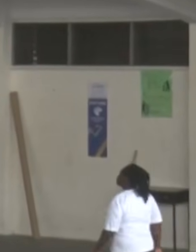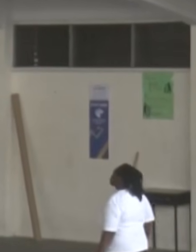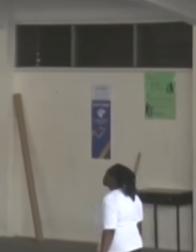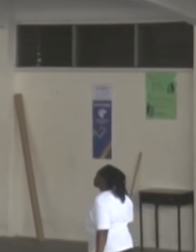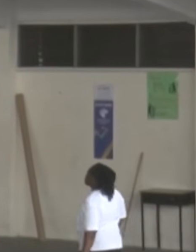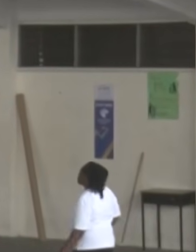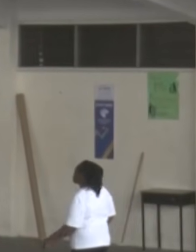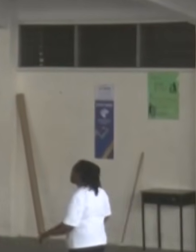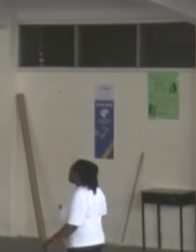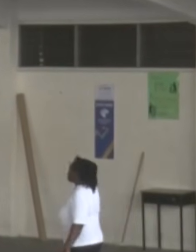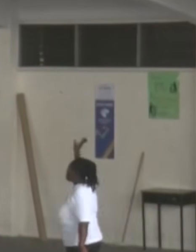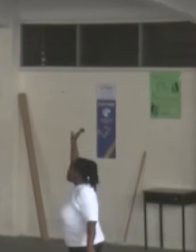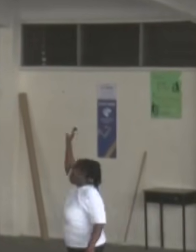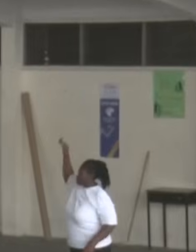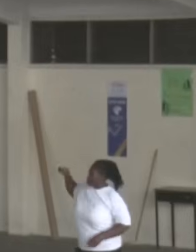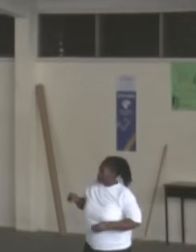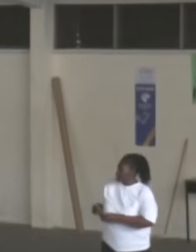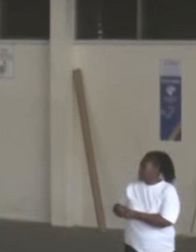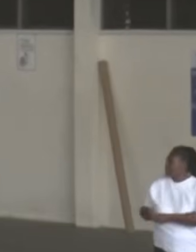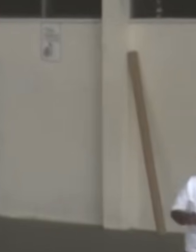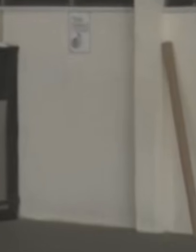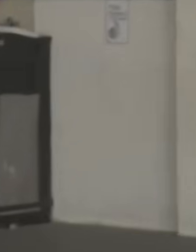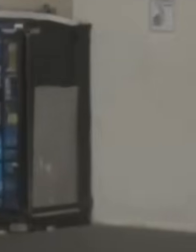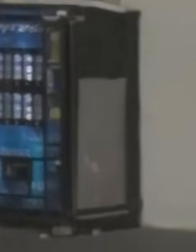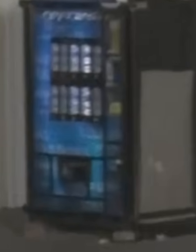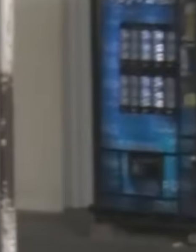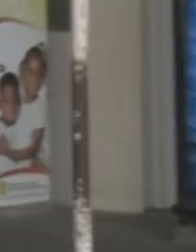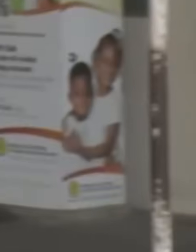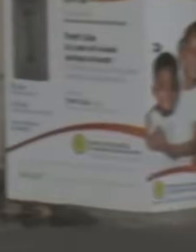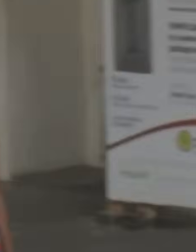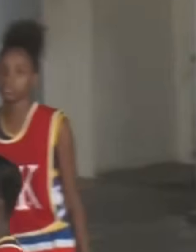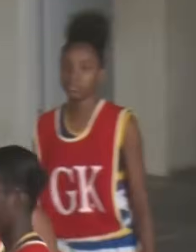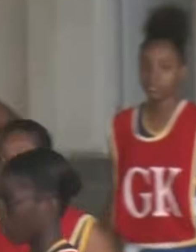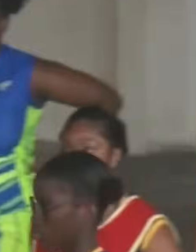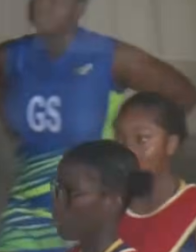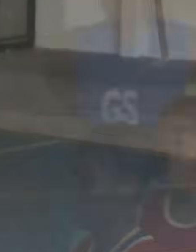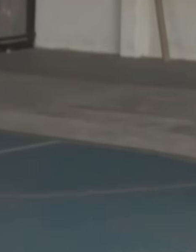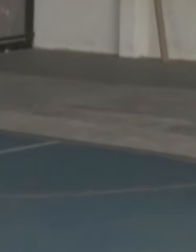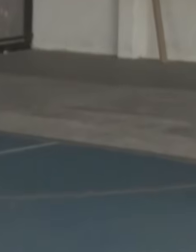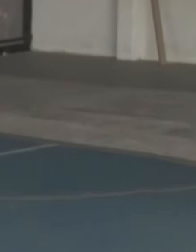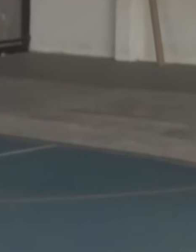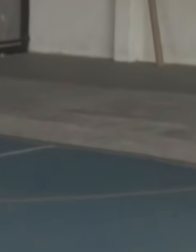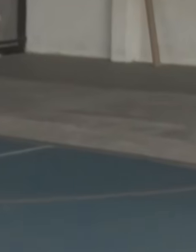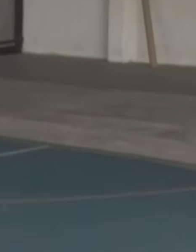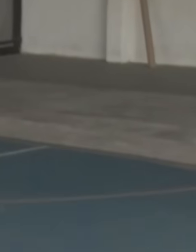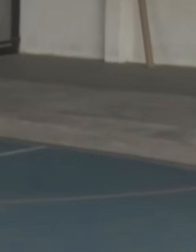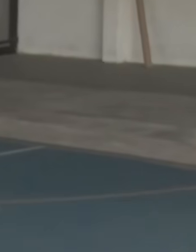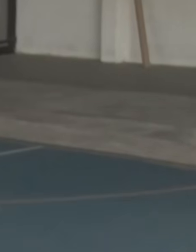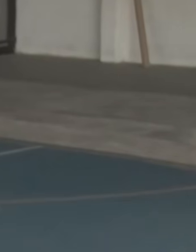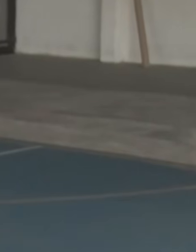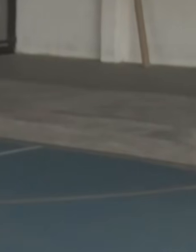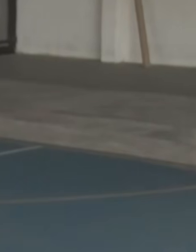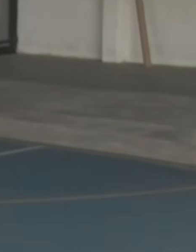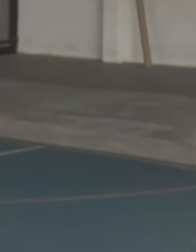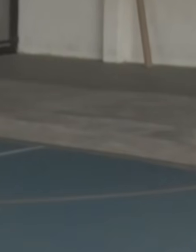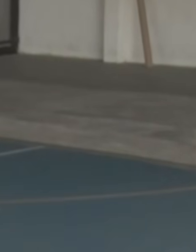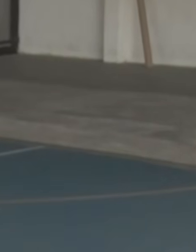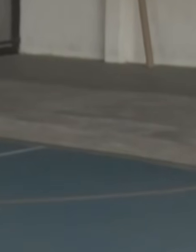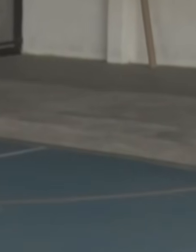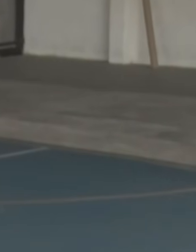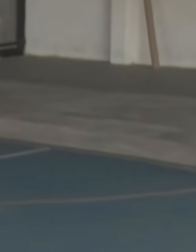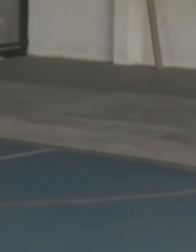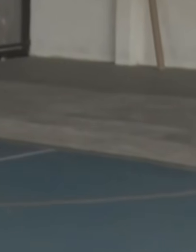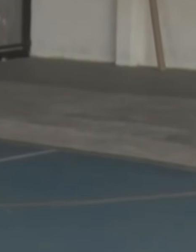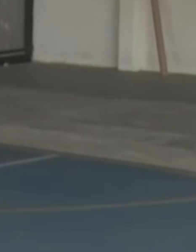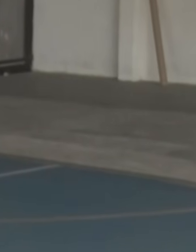to crack the code. She scored 11 goals from 25 attempts. The goals were far and few between for